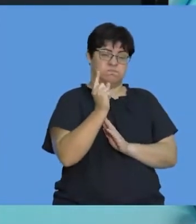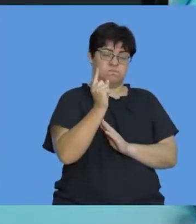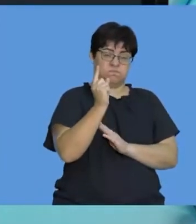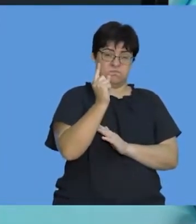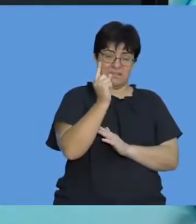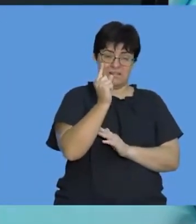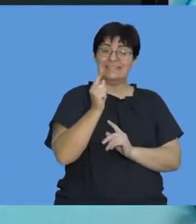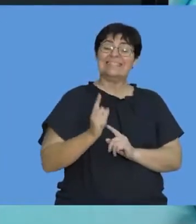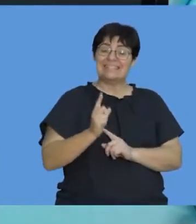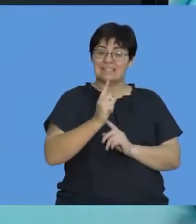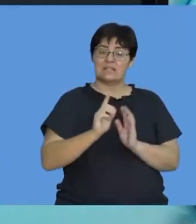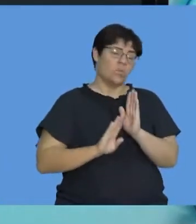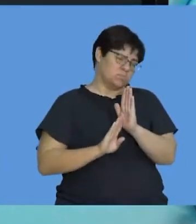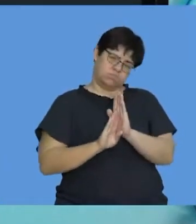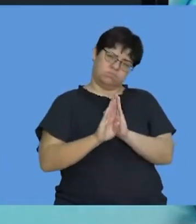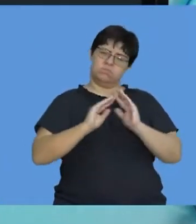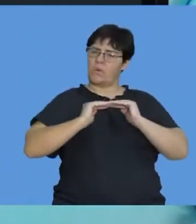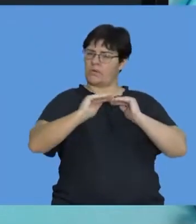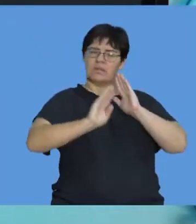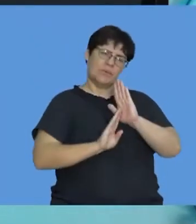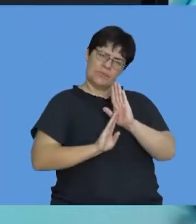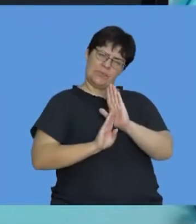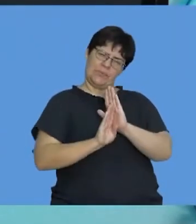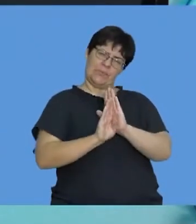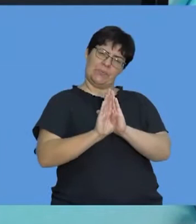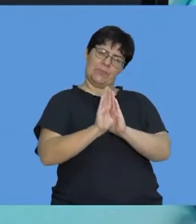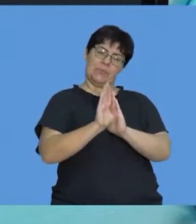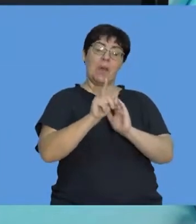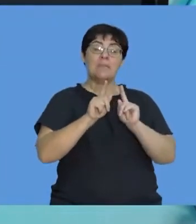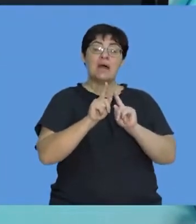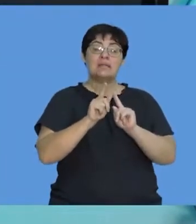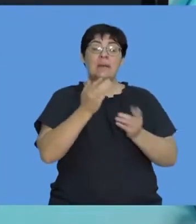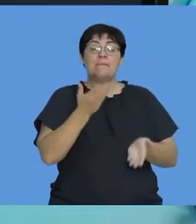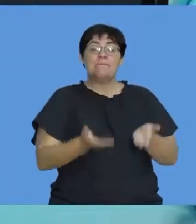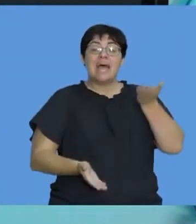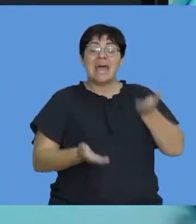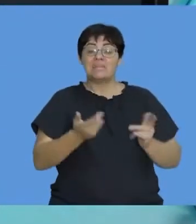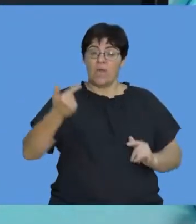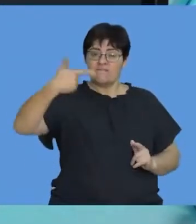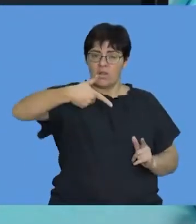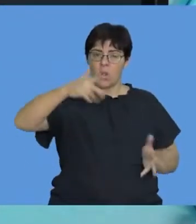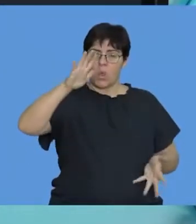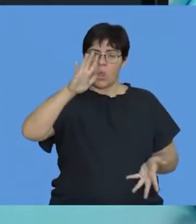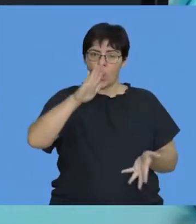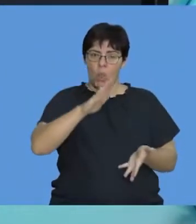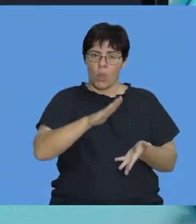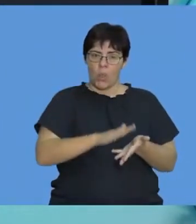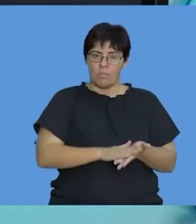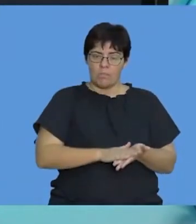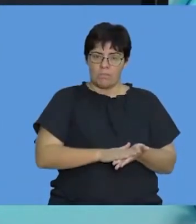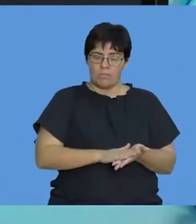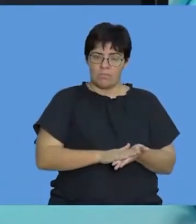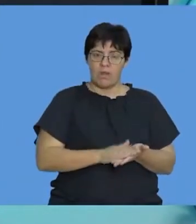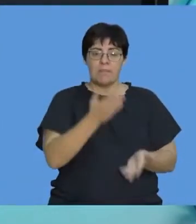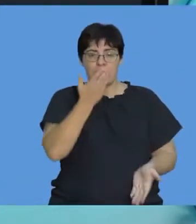okay? And that upward force actually remains constant. What happens is now the mass is decreasing.